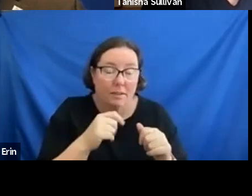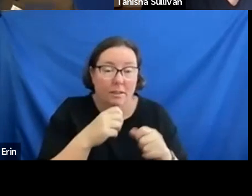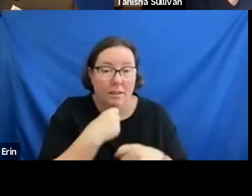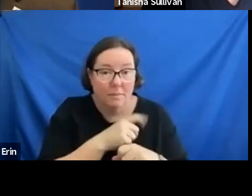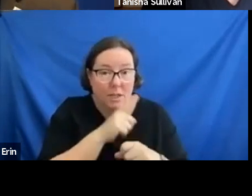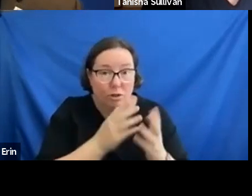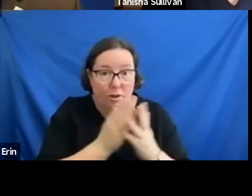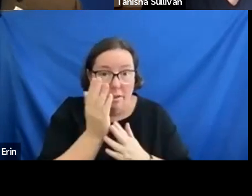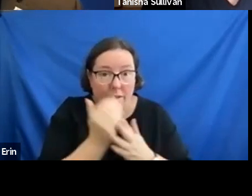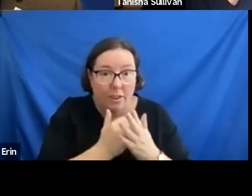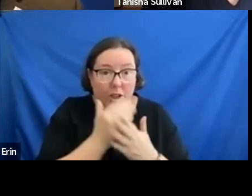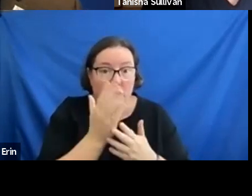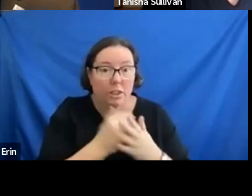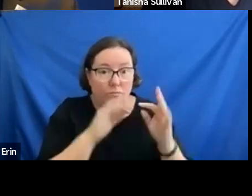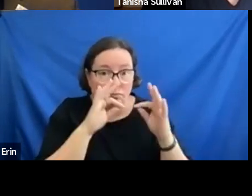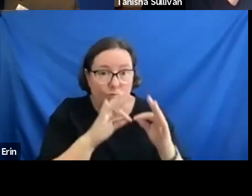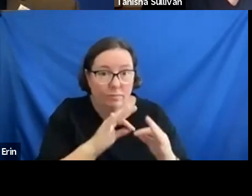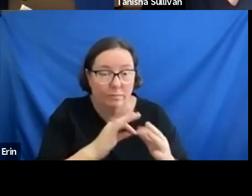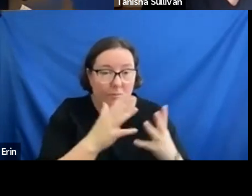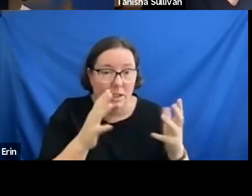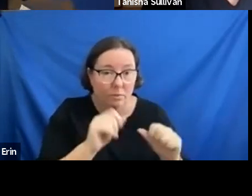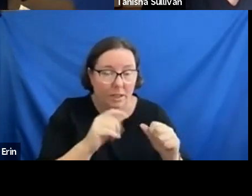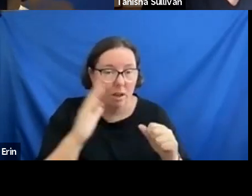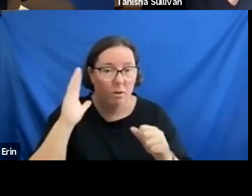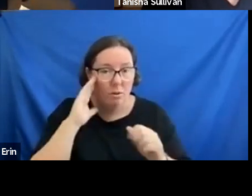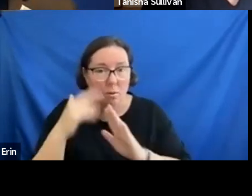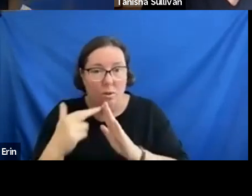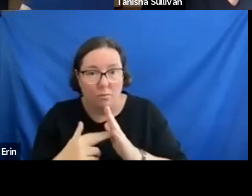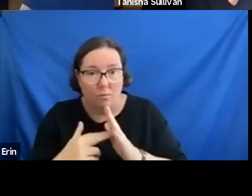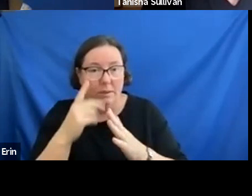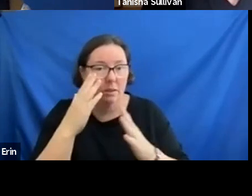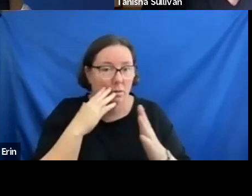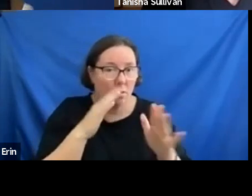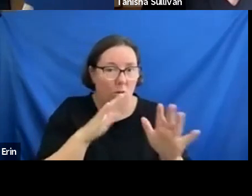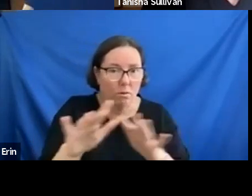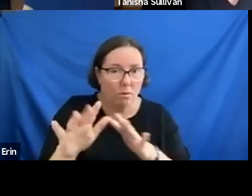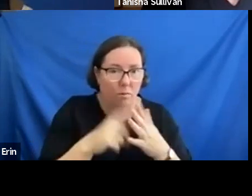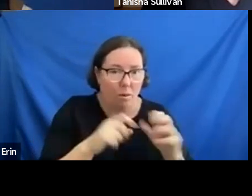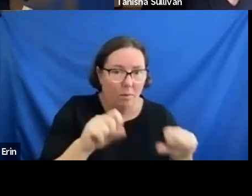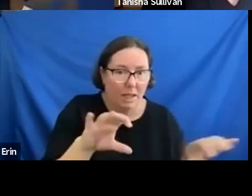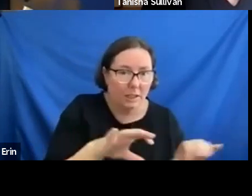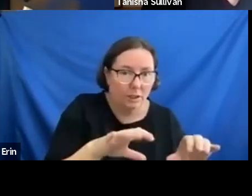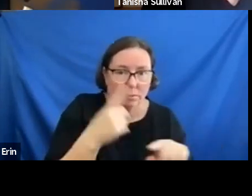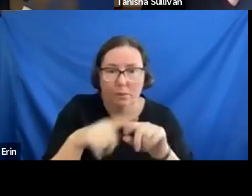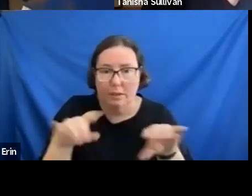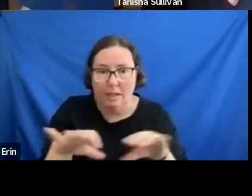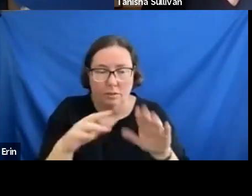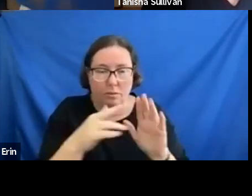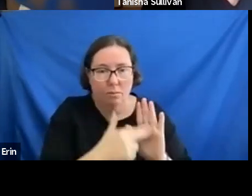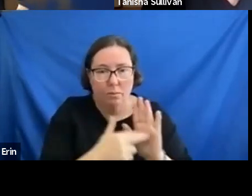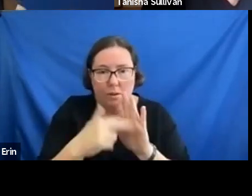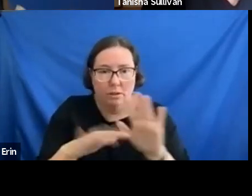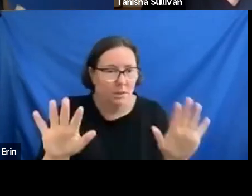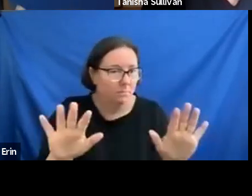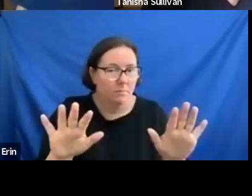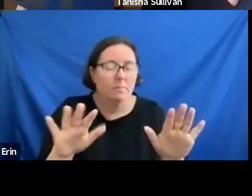really know the ground rules and the game board on which we're playing. Okay,